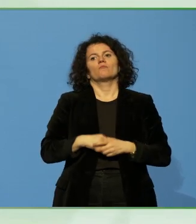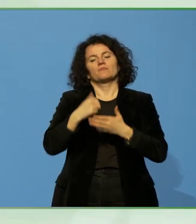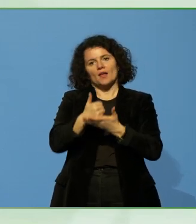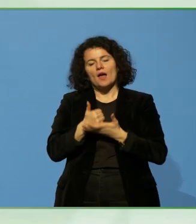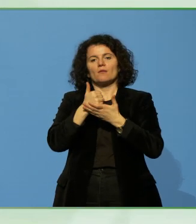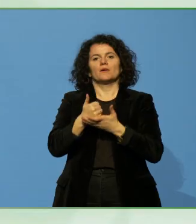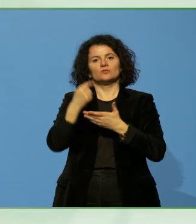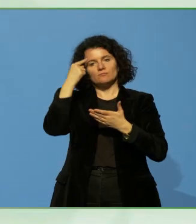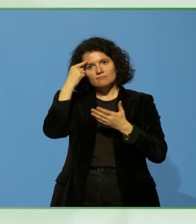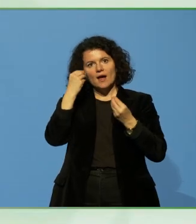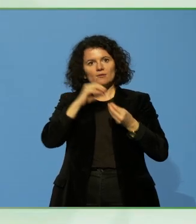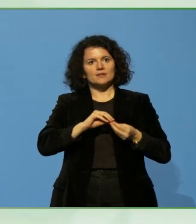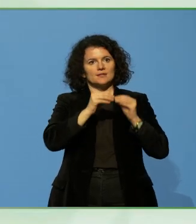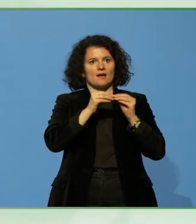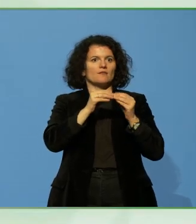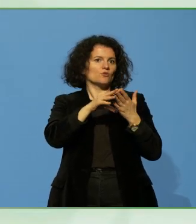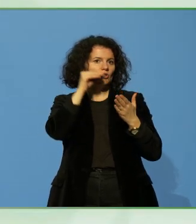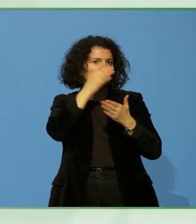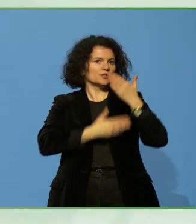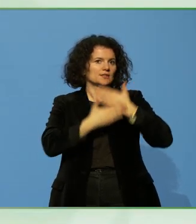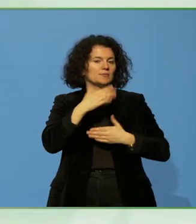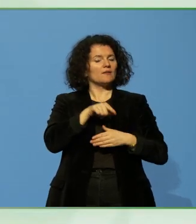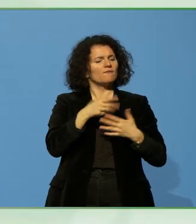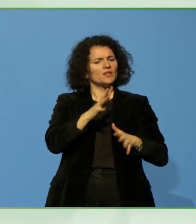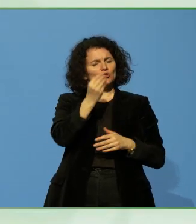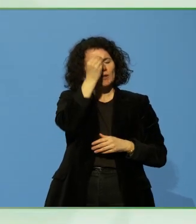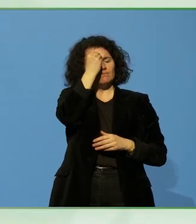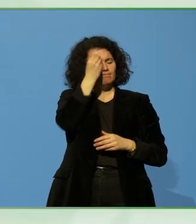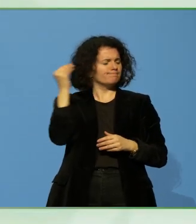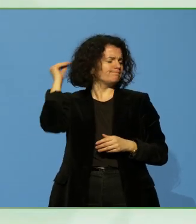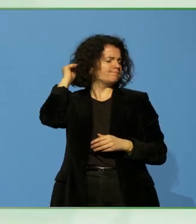and we will continue to work on that.